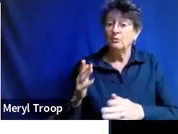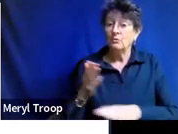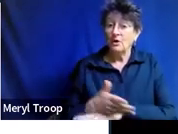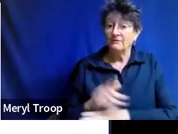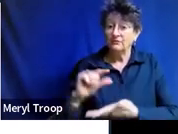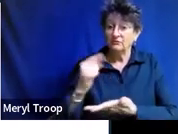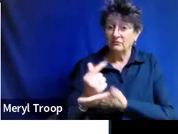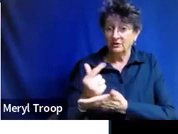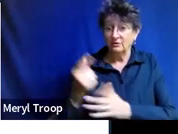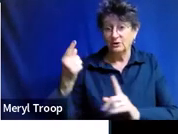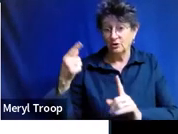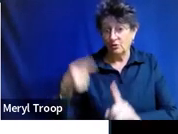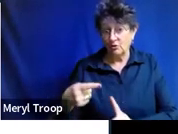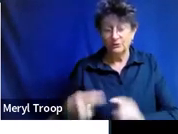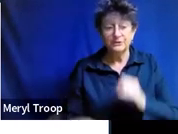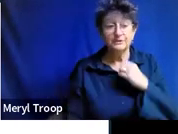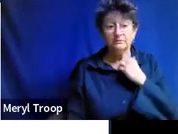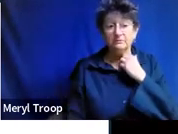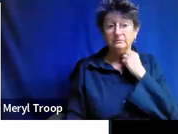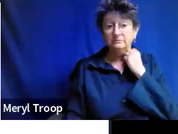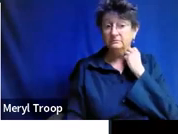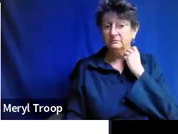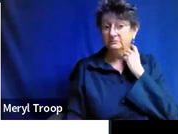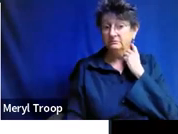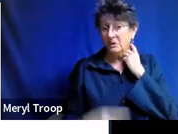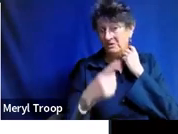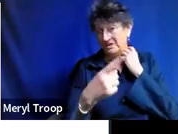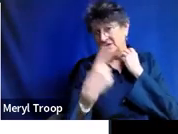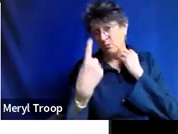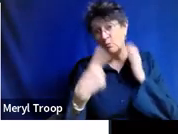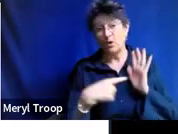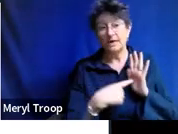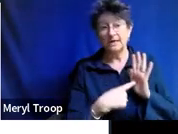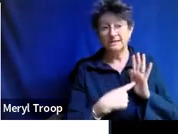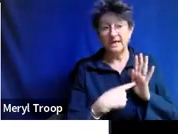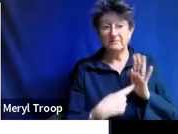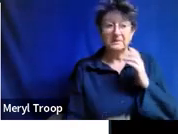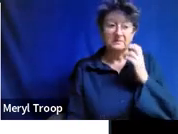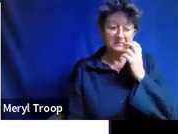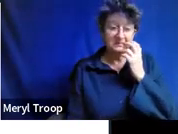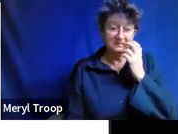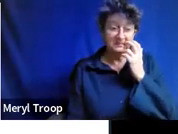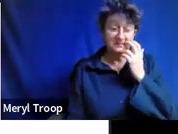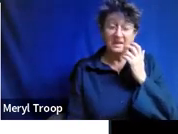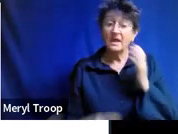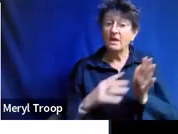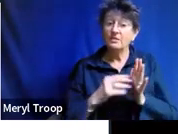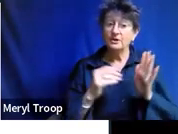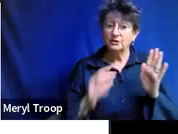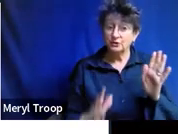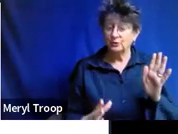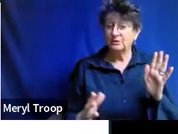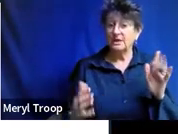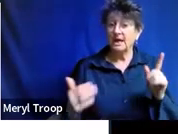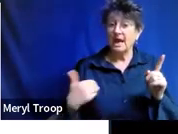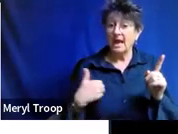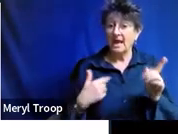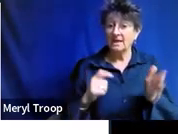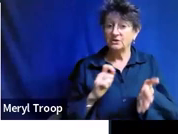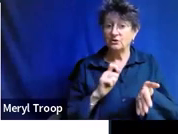post-secondary goals. So this is just an example of the student had a